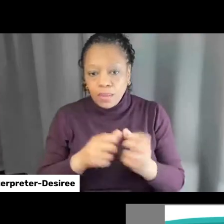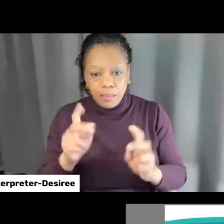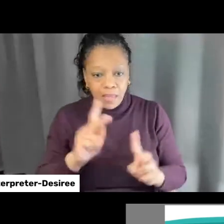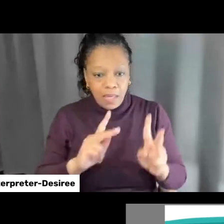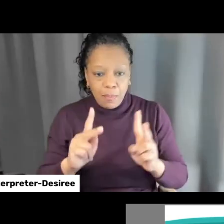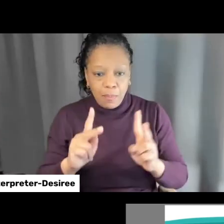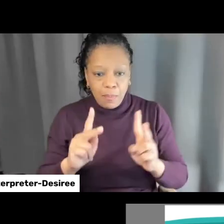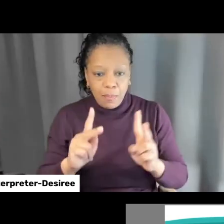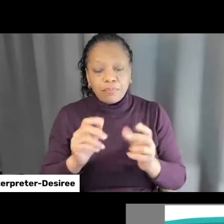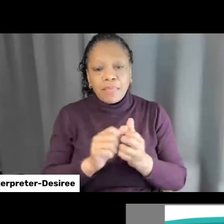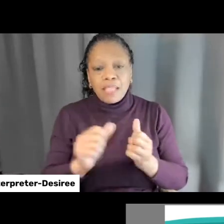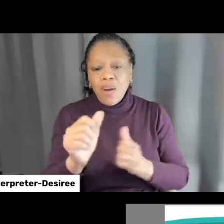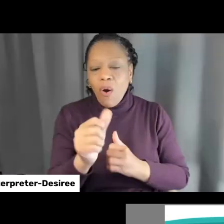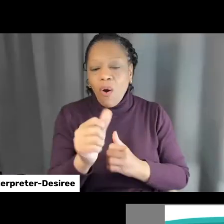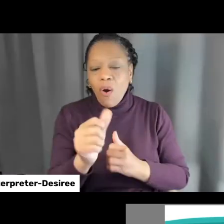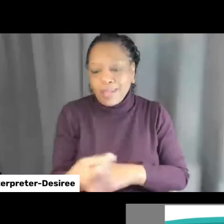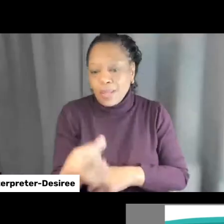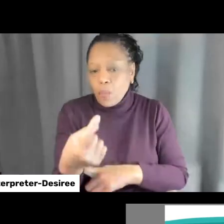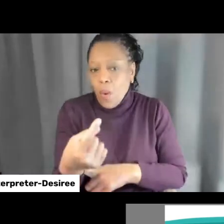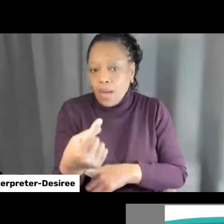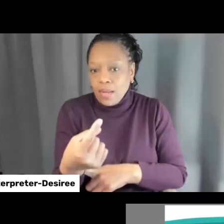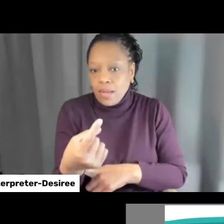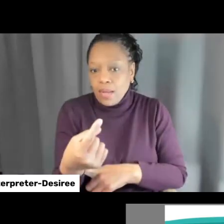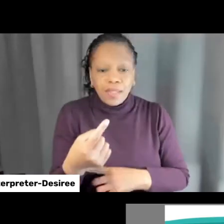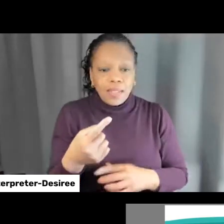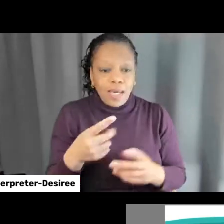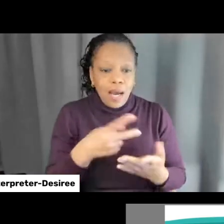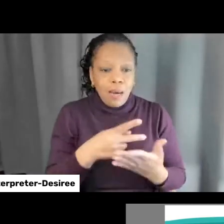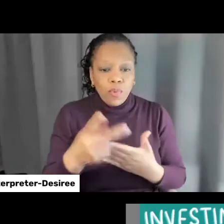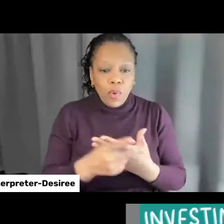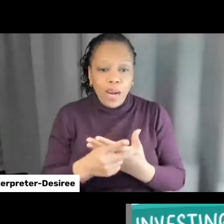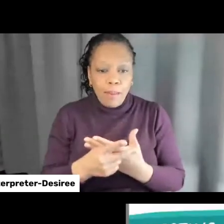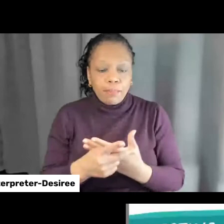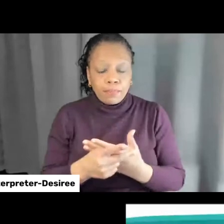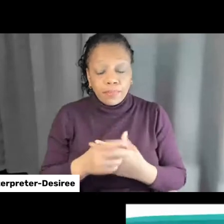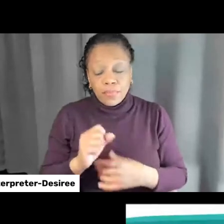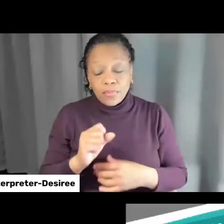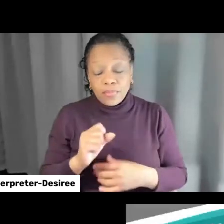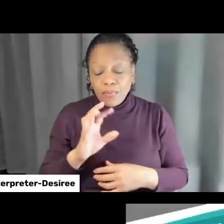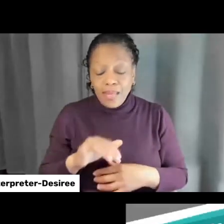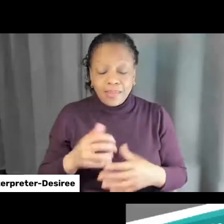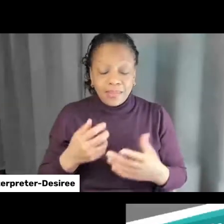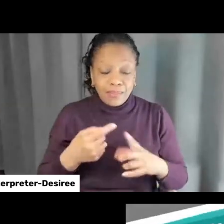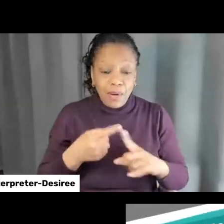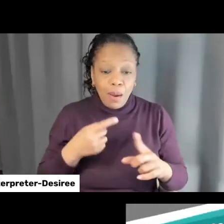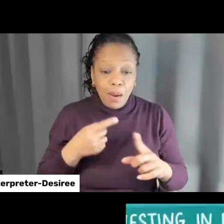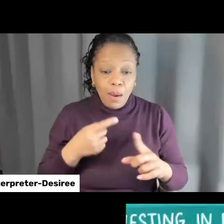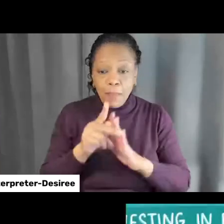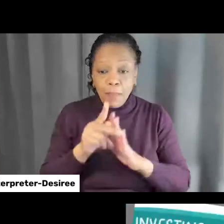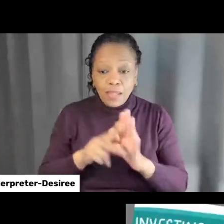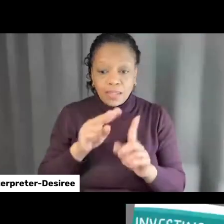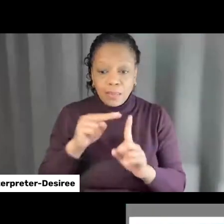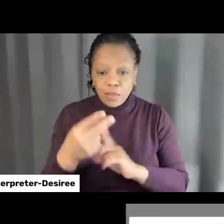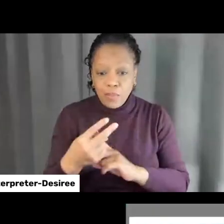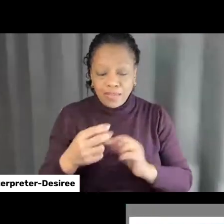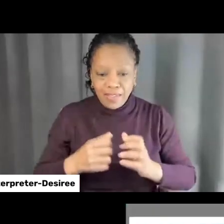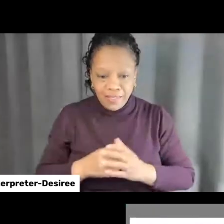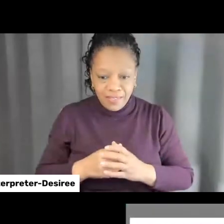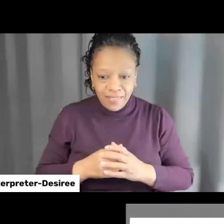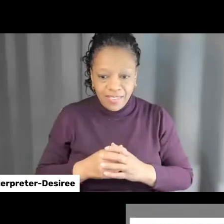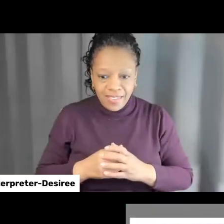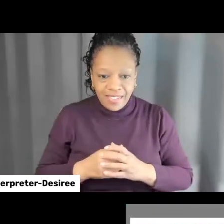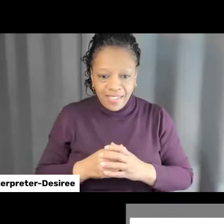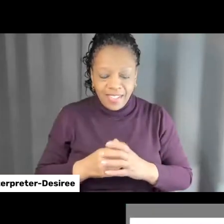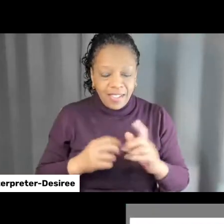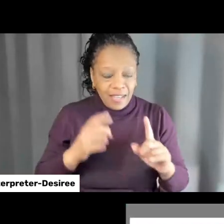And so that's something that's really exciting about the GFPP from a policy perspective, and a reason I think it's provided a really good model for us